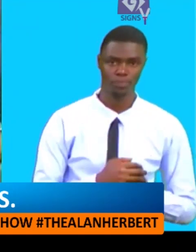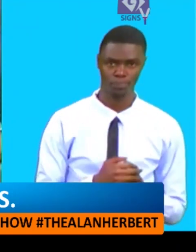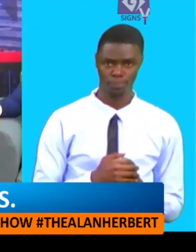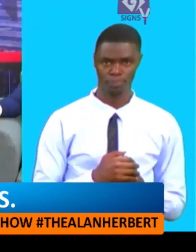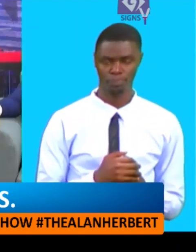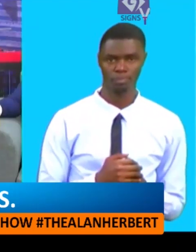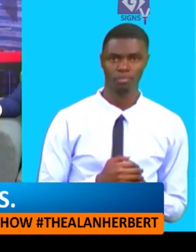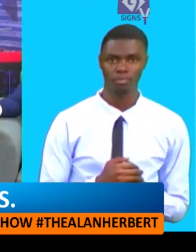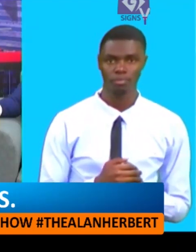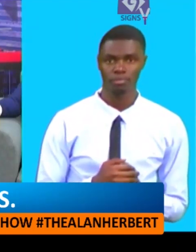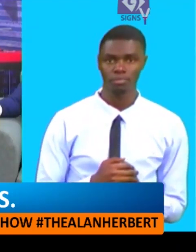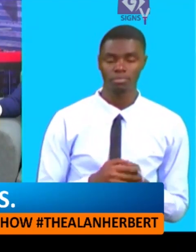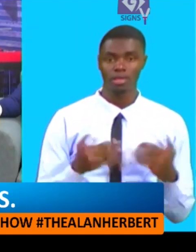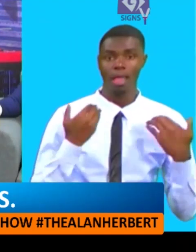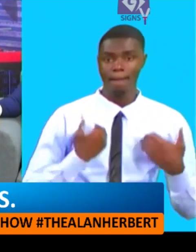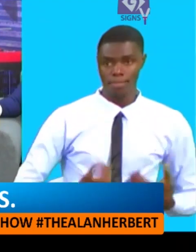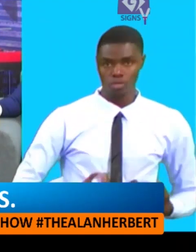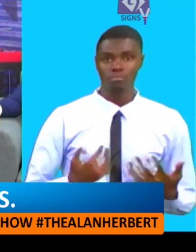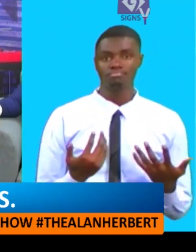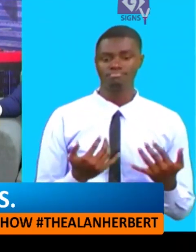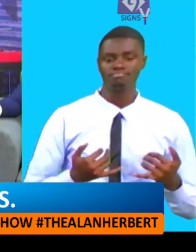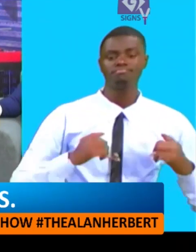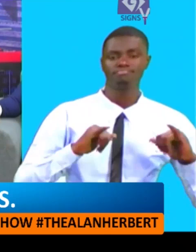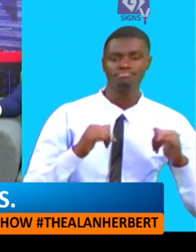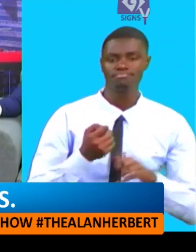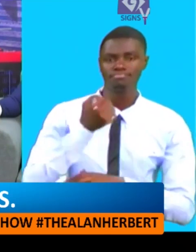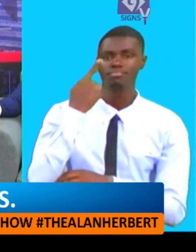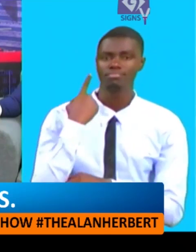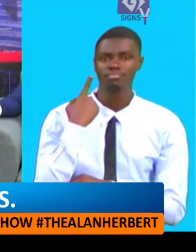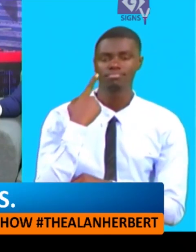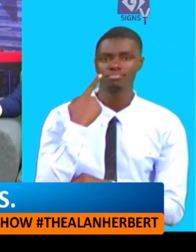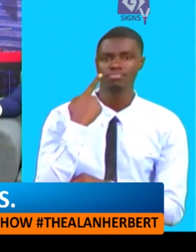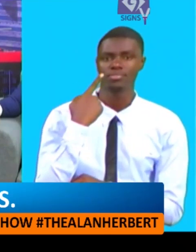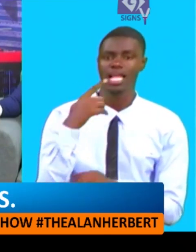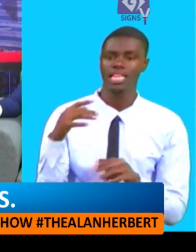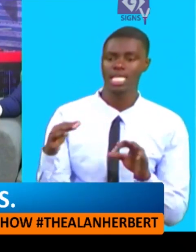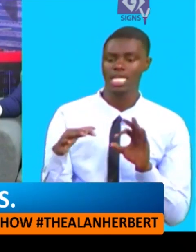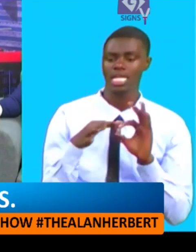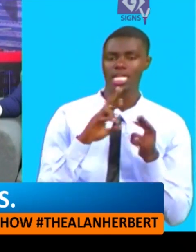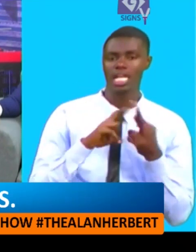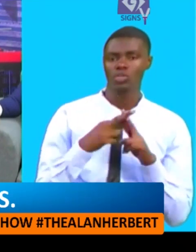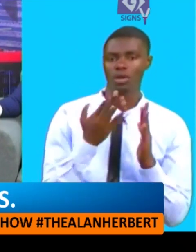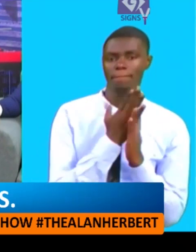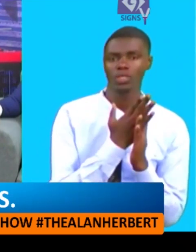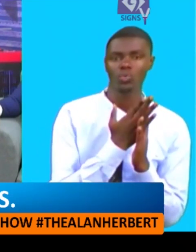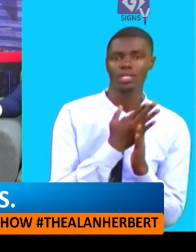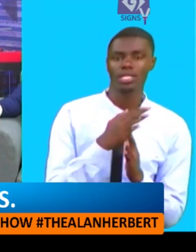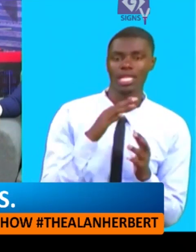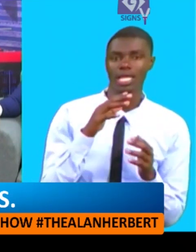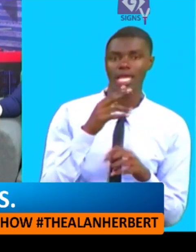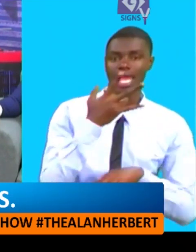And for a person who still is trying to understand the correlation between the NHIF and